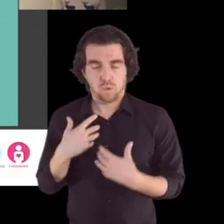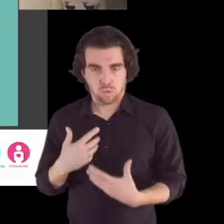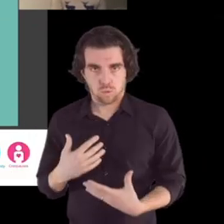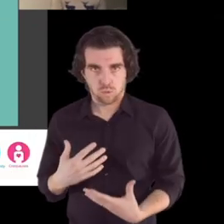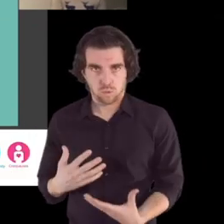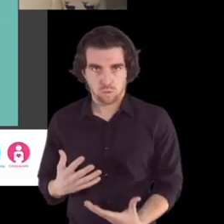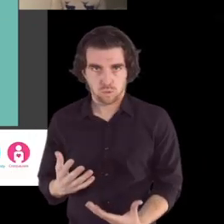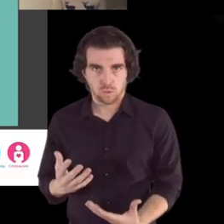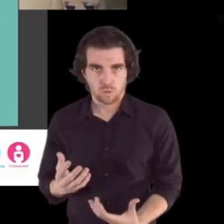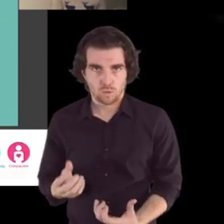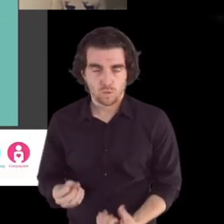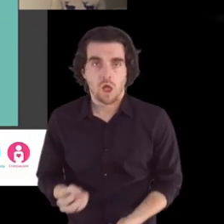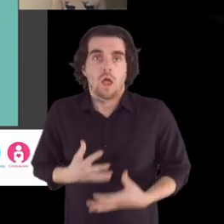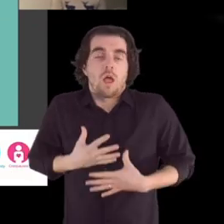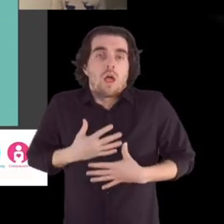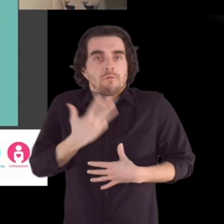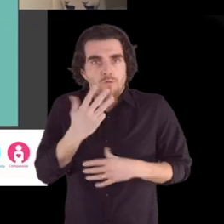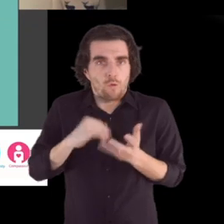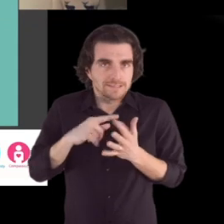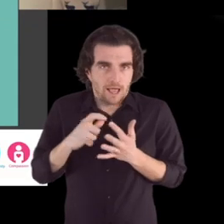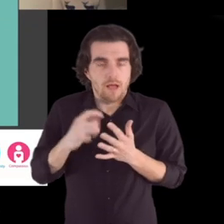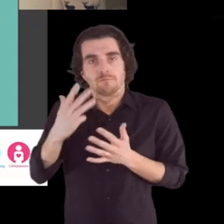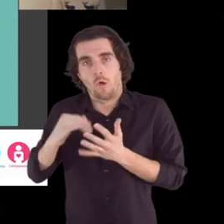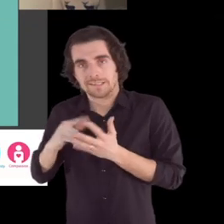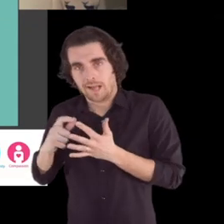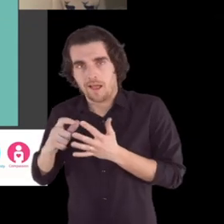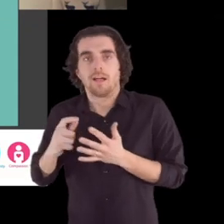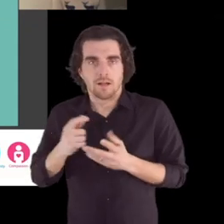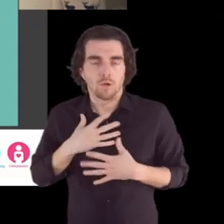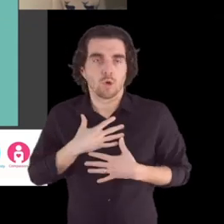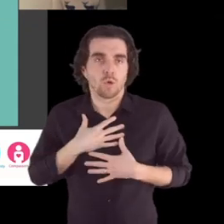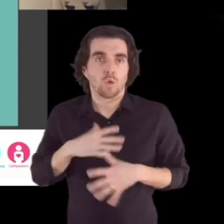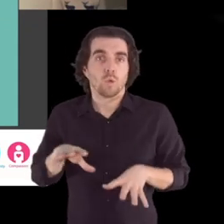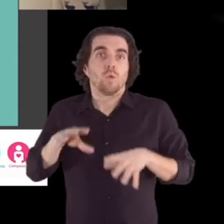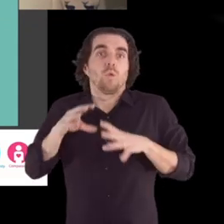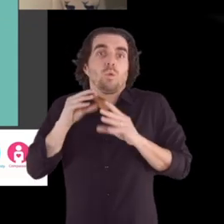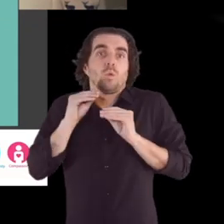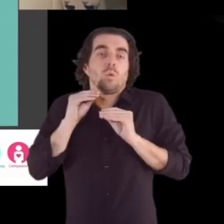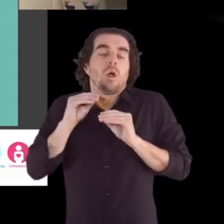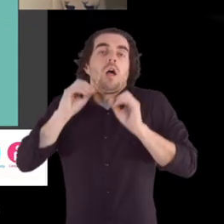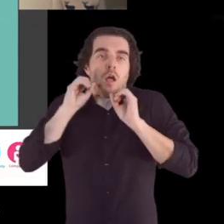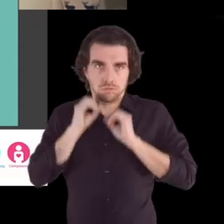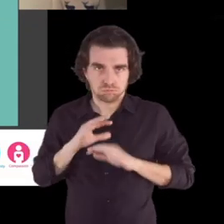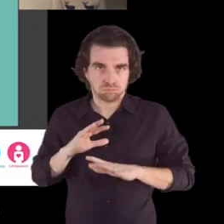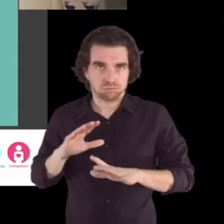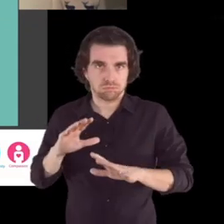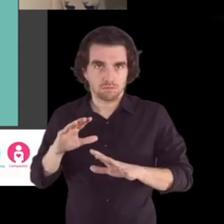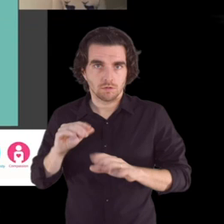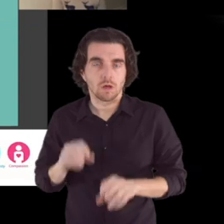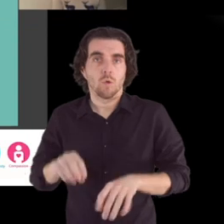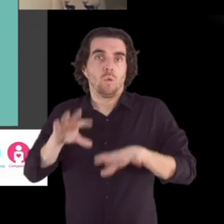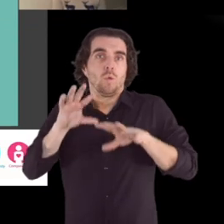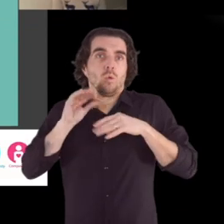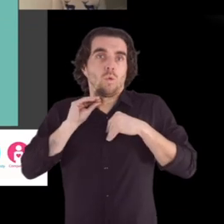breathe out for 4 seconds, and you hold it for 4 seconds. And we can even give it a go here because I think it's a really nice one. So breathing in through your